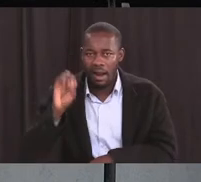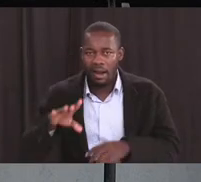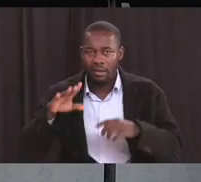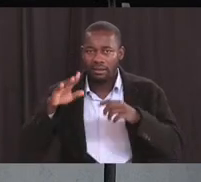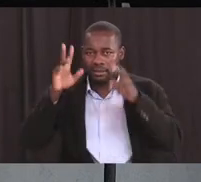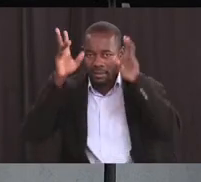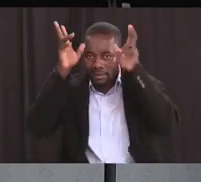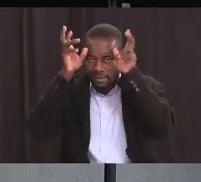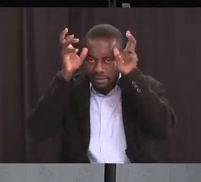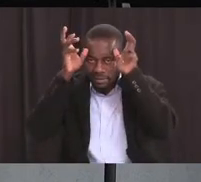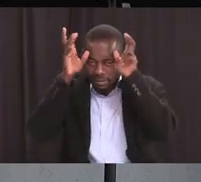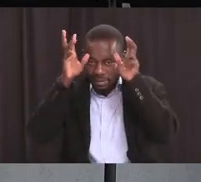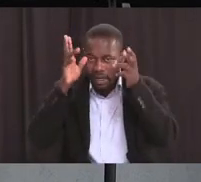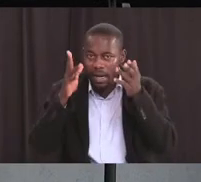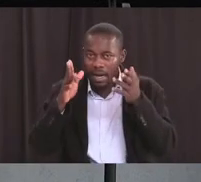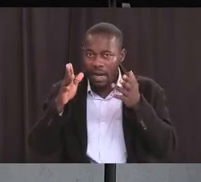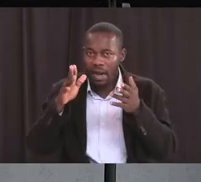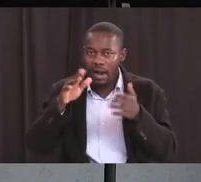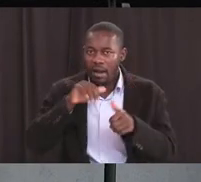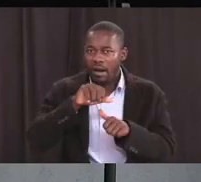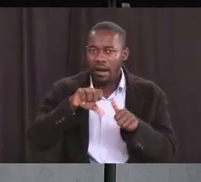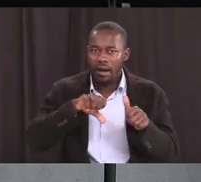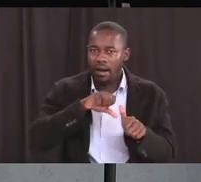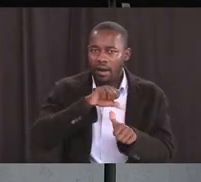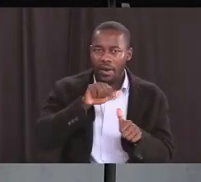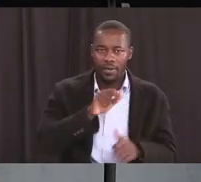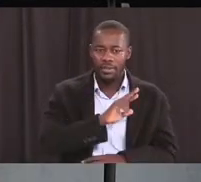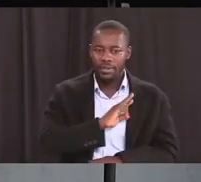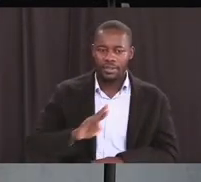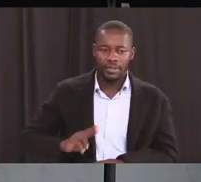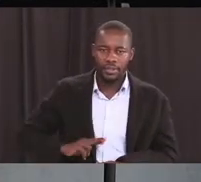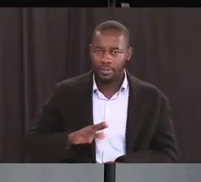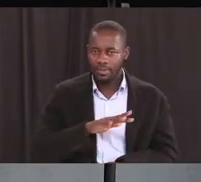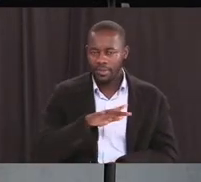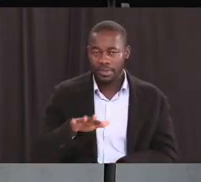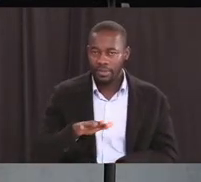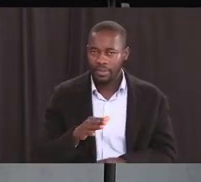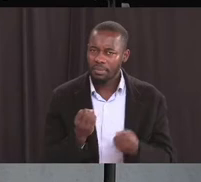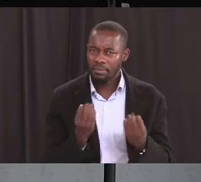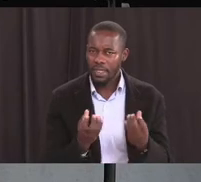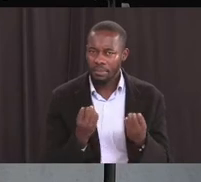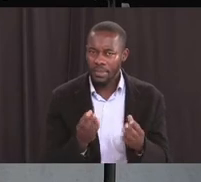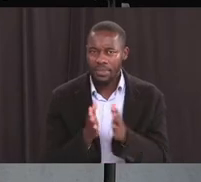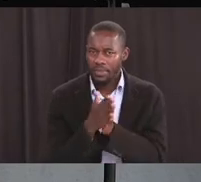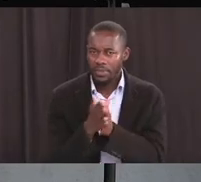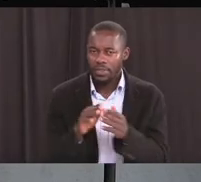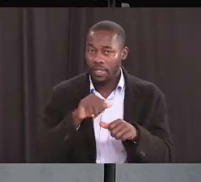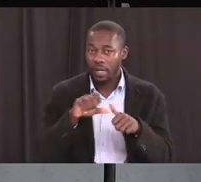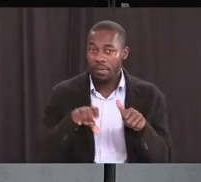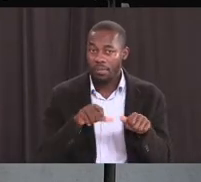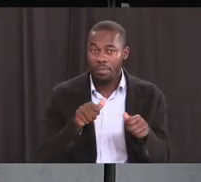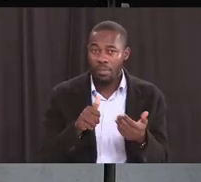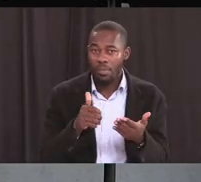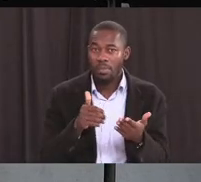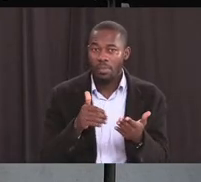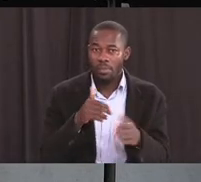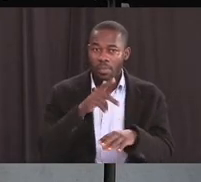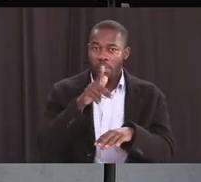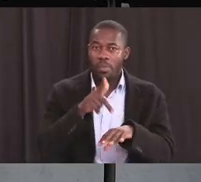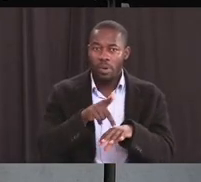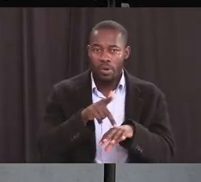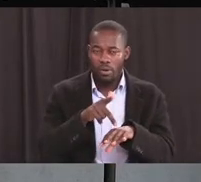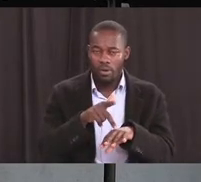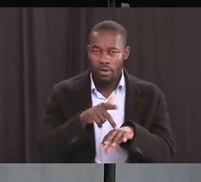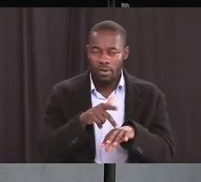the religious elite, and so much more. This trip is often referred to as Paul's